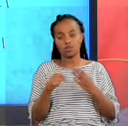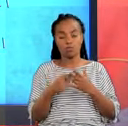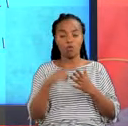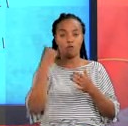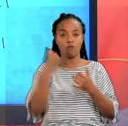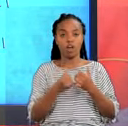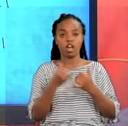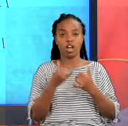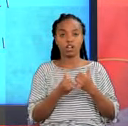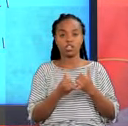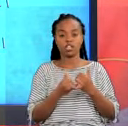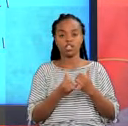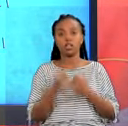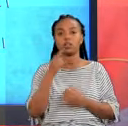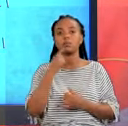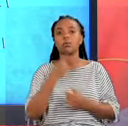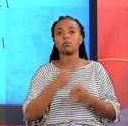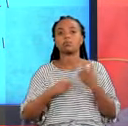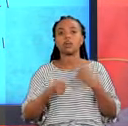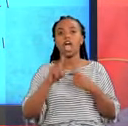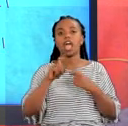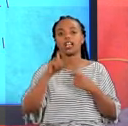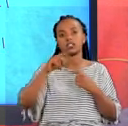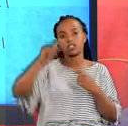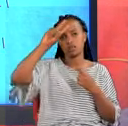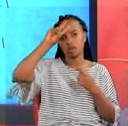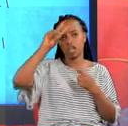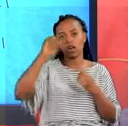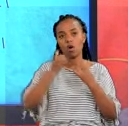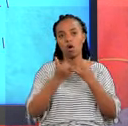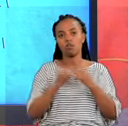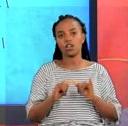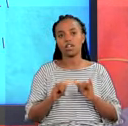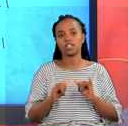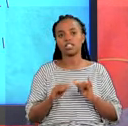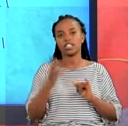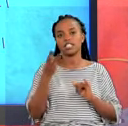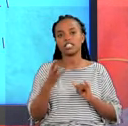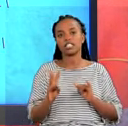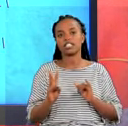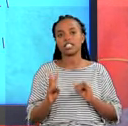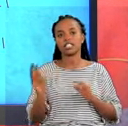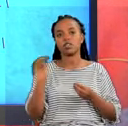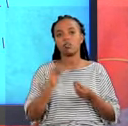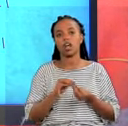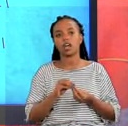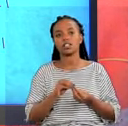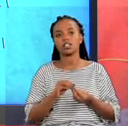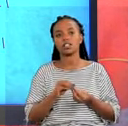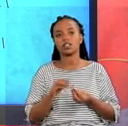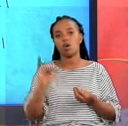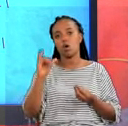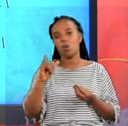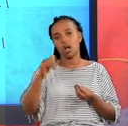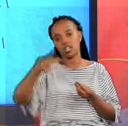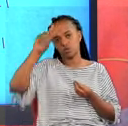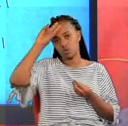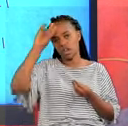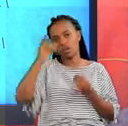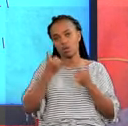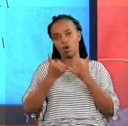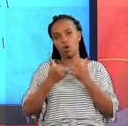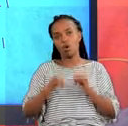finally, the equation becomes x squared over 16 plus y